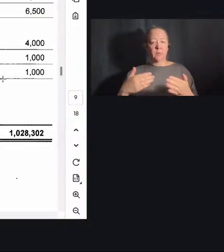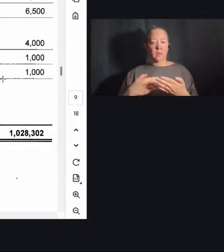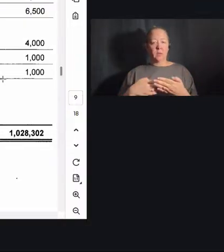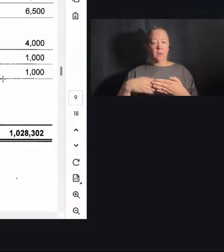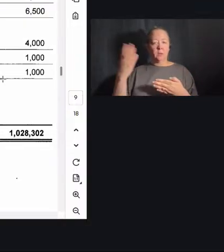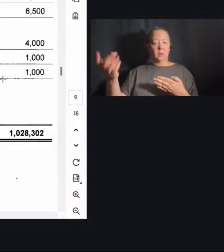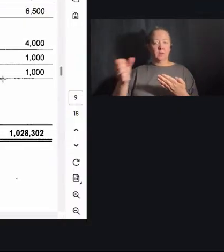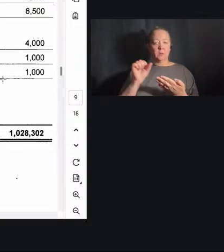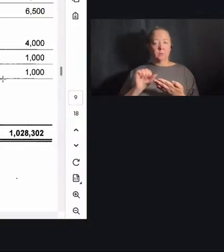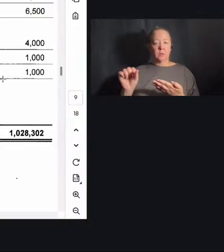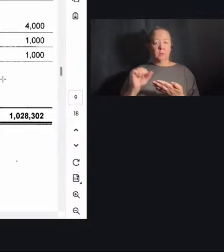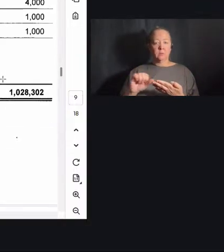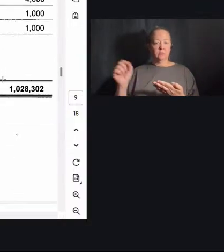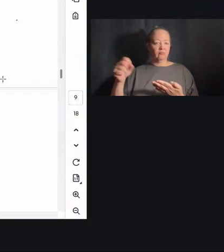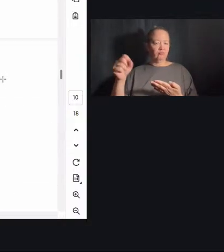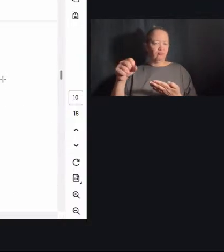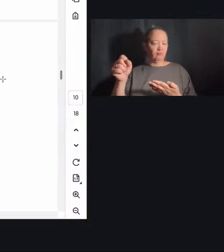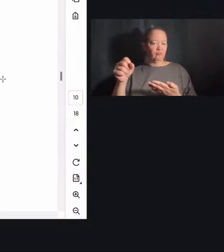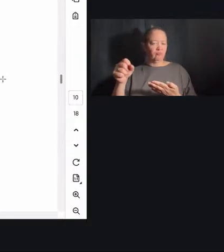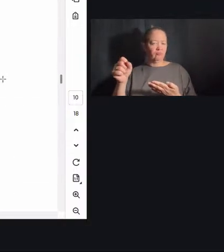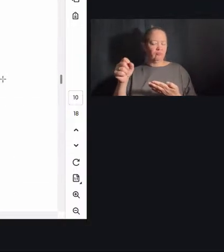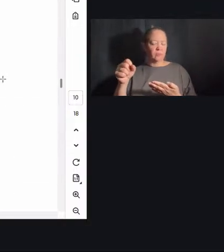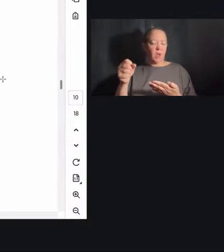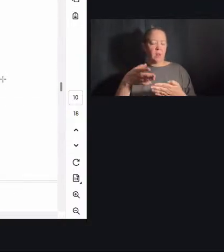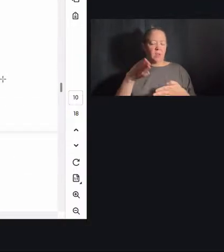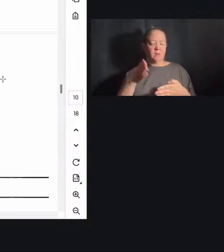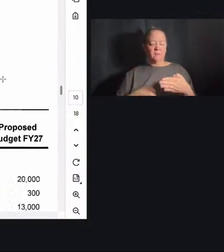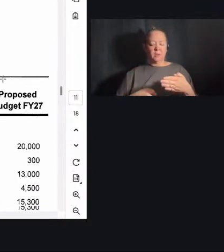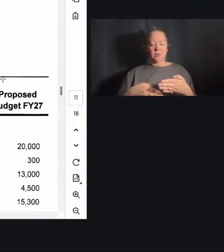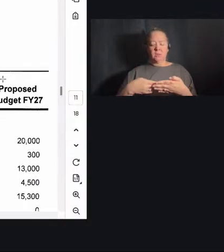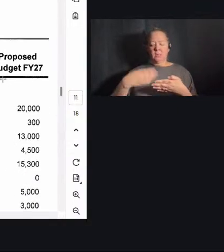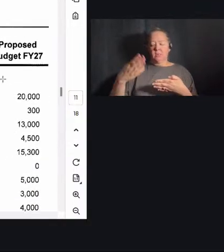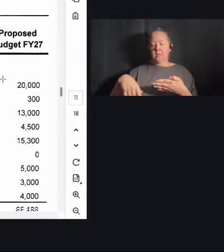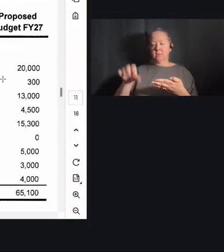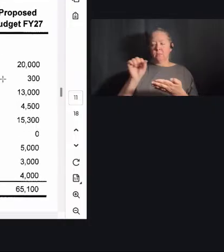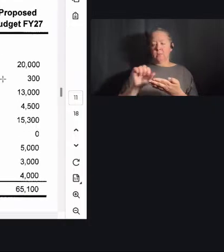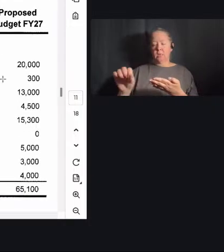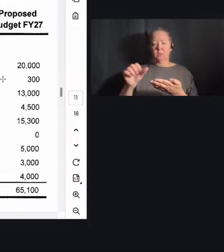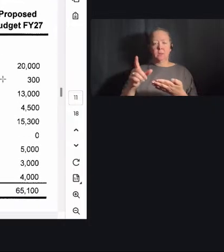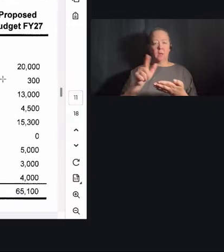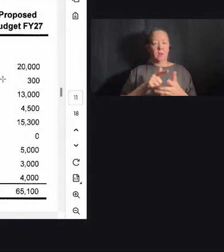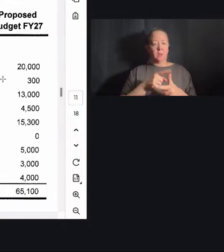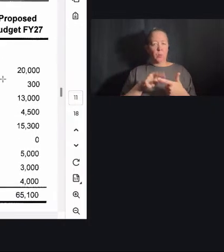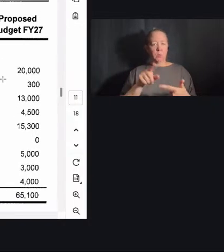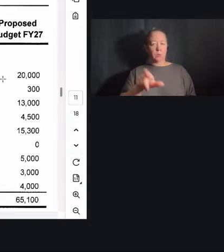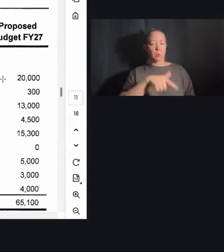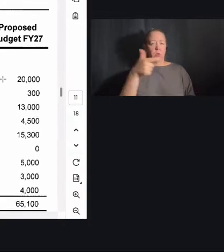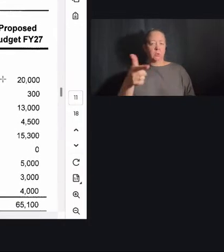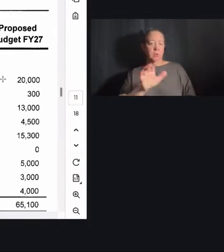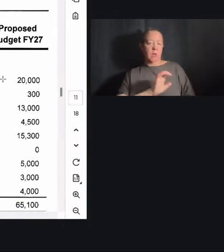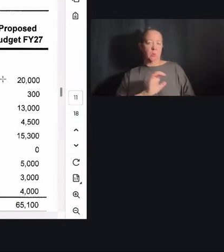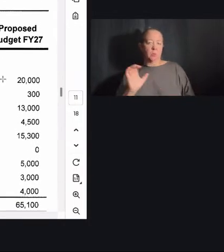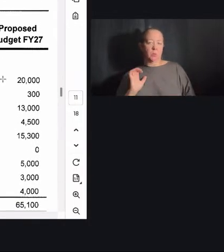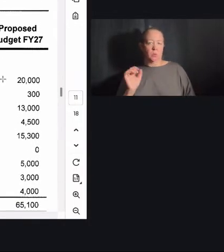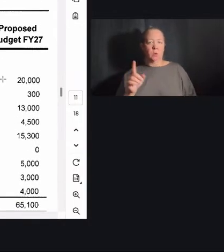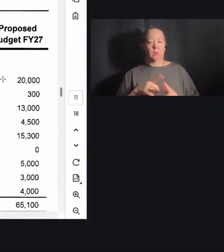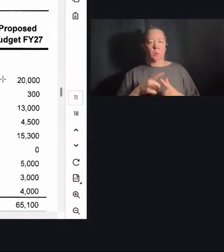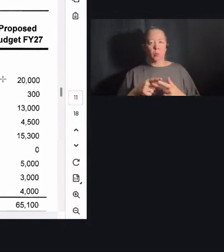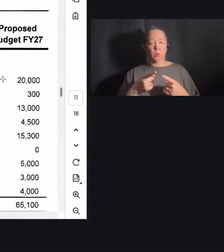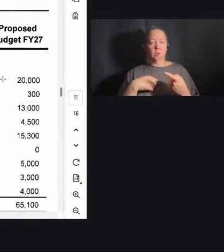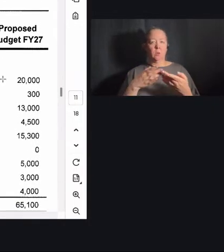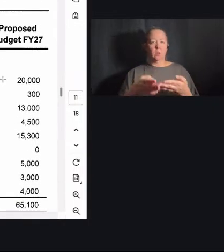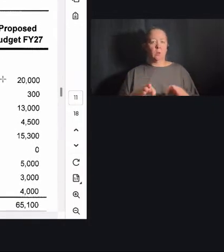Yeah, let's finish the next page, and then we'll go to council, and then we'll go to the public. Which are the committees and